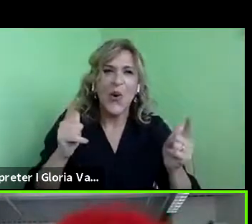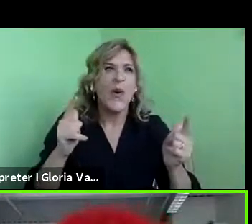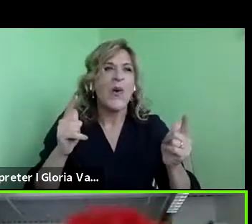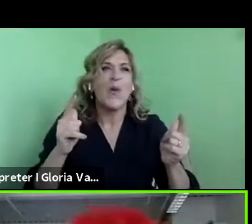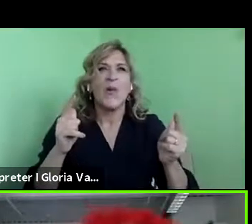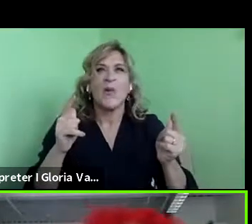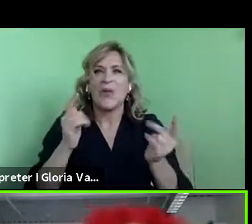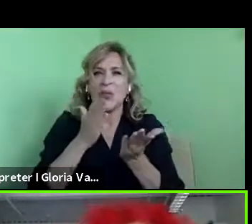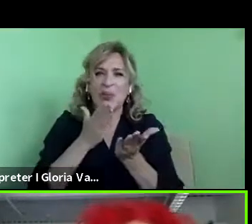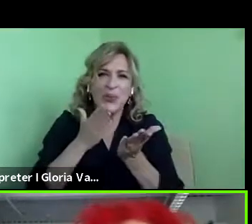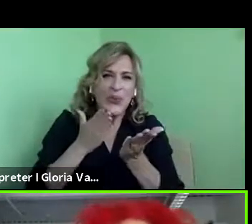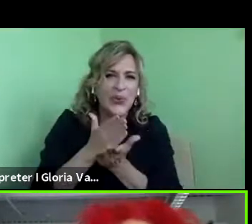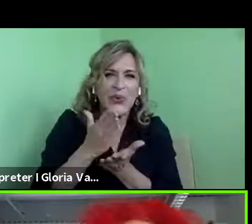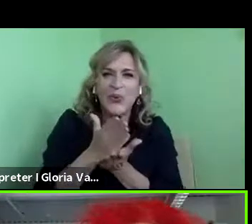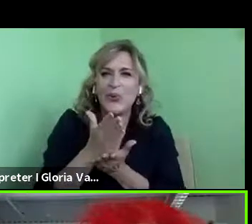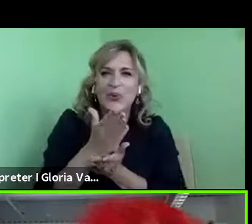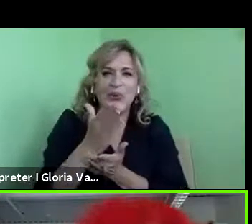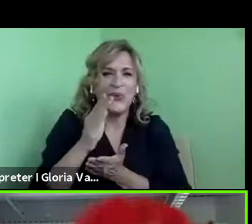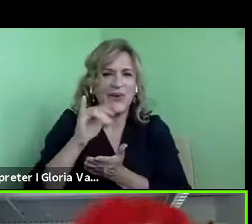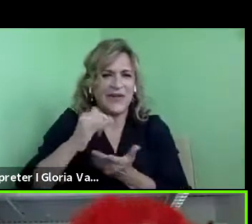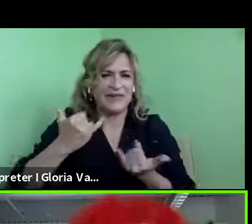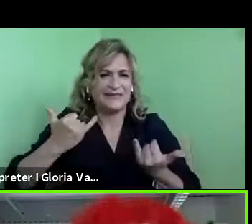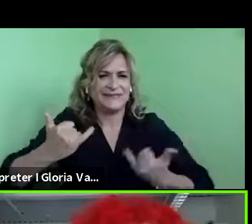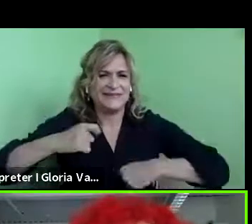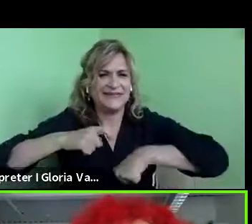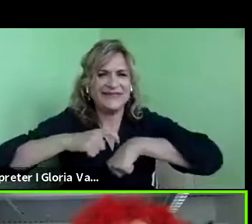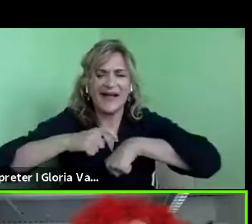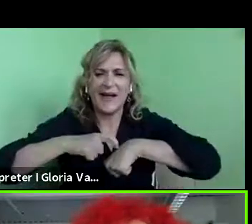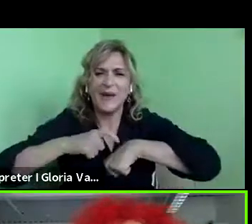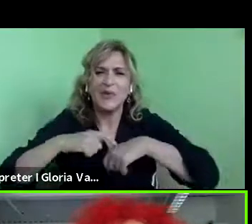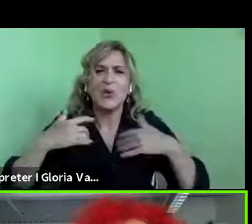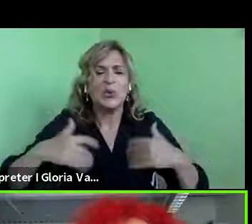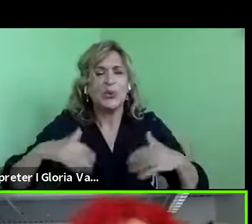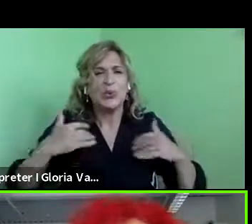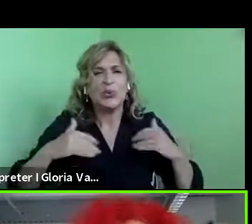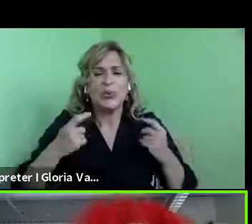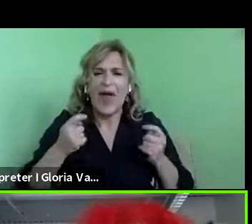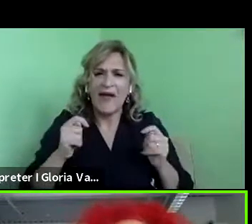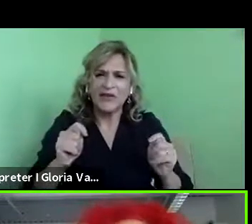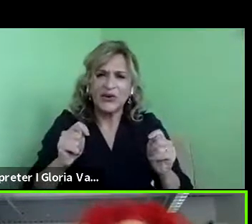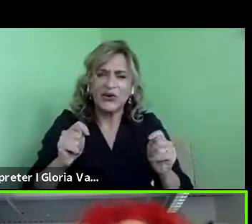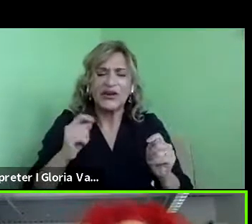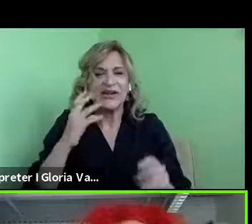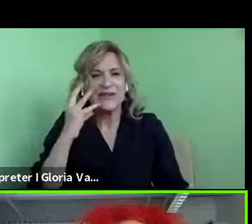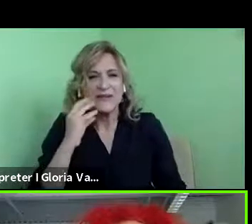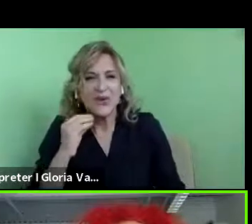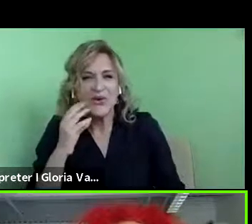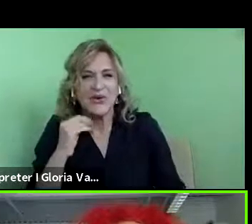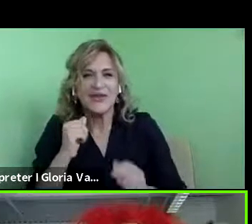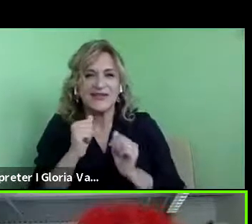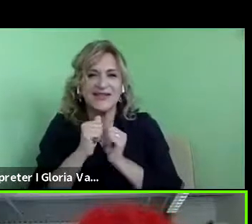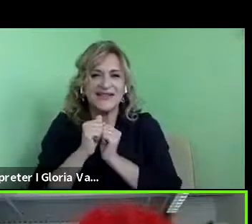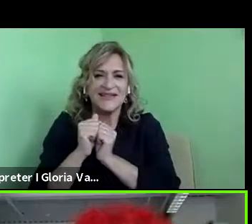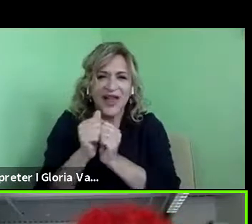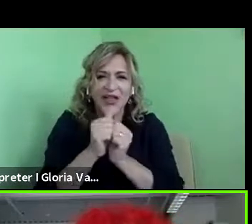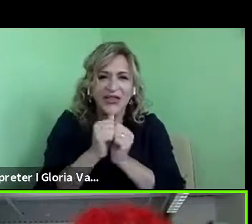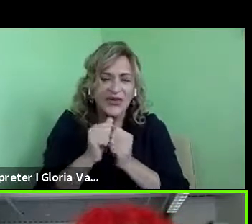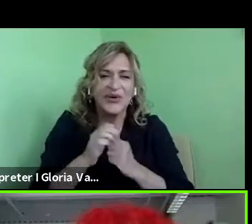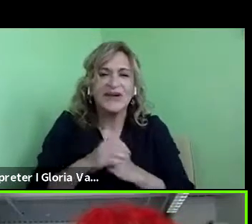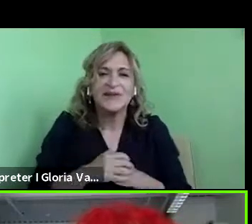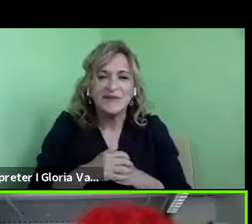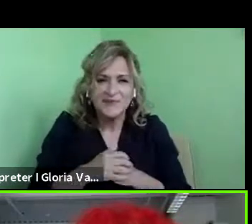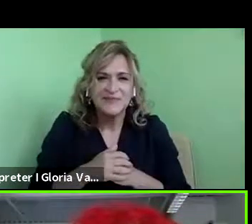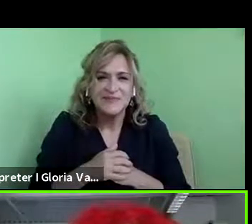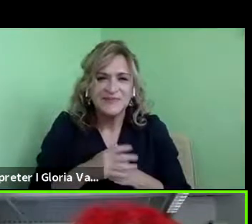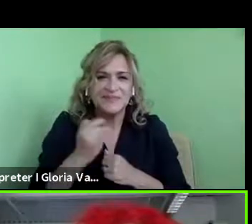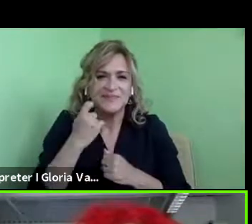through, right, this time and effort and experience together, and kind of riffing back on what I